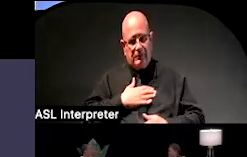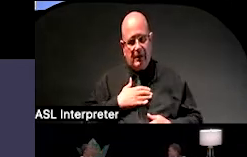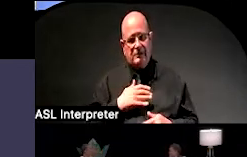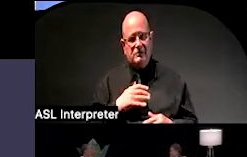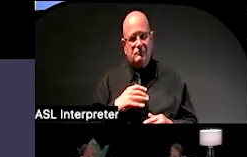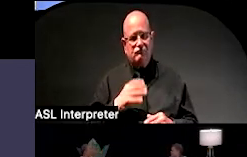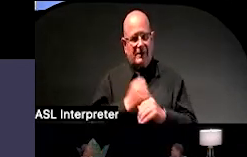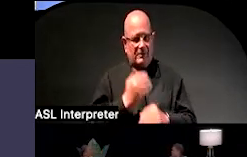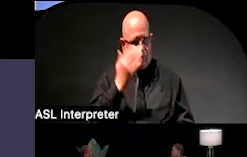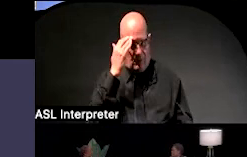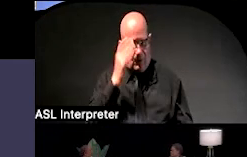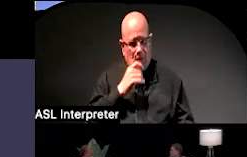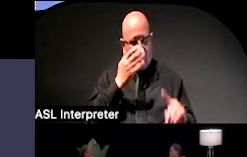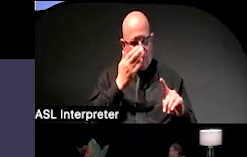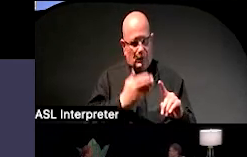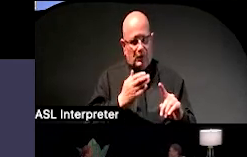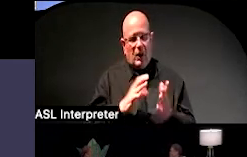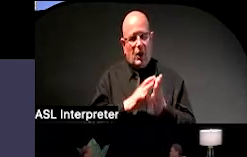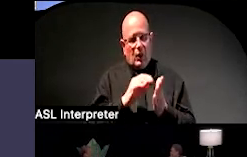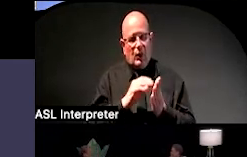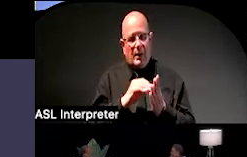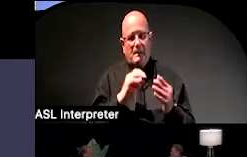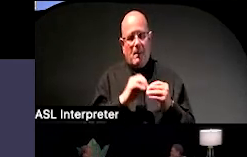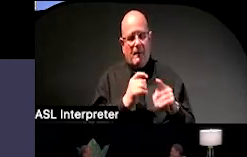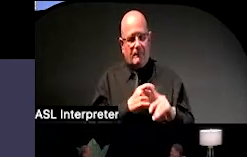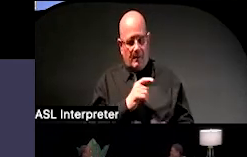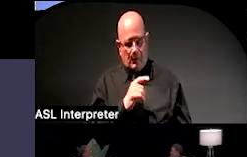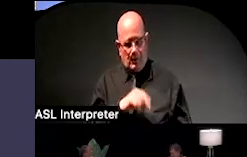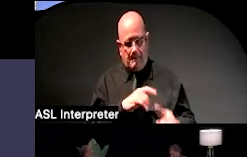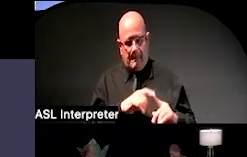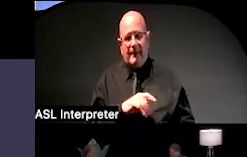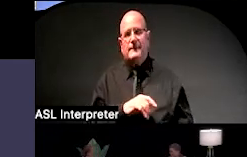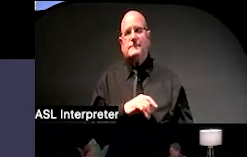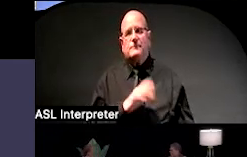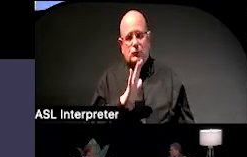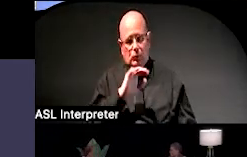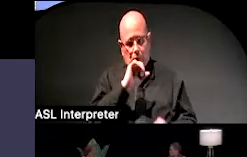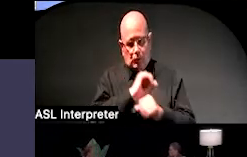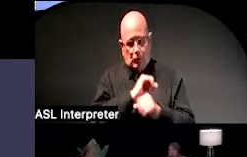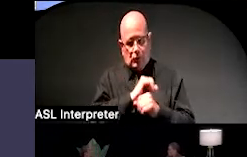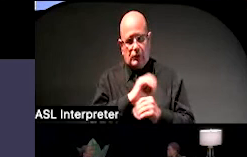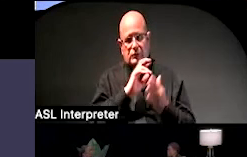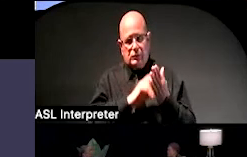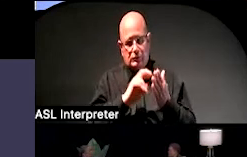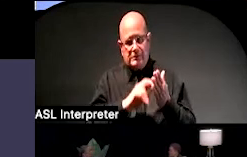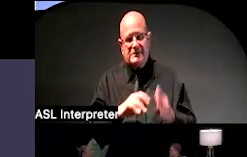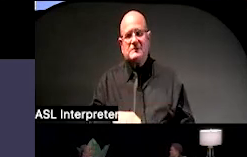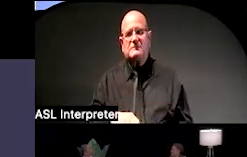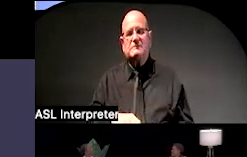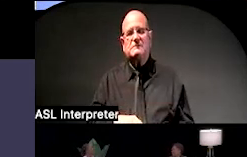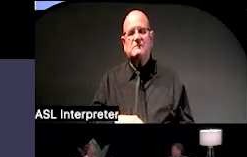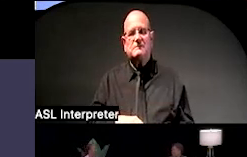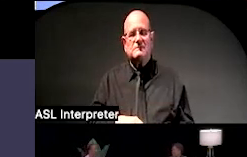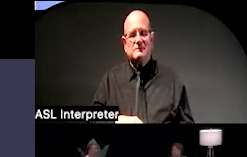you. It has been a pleasure learning more from you about your work, your research with your colleagues.